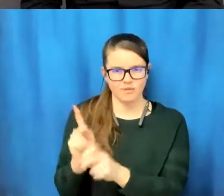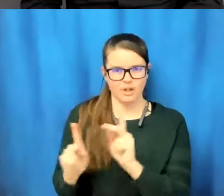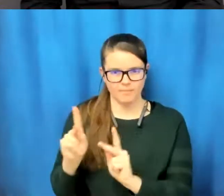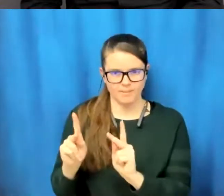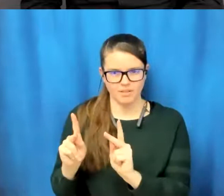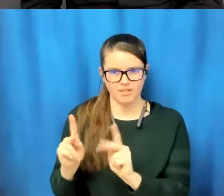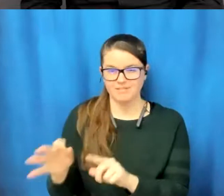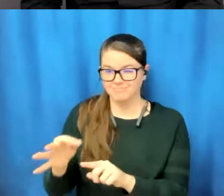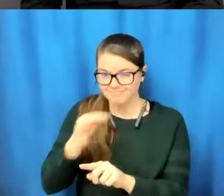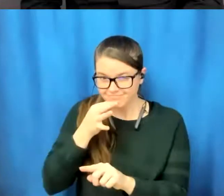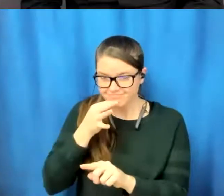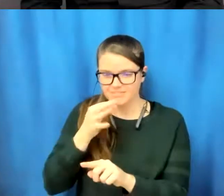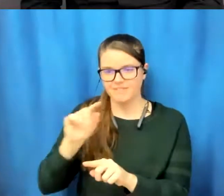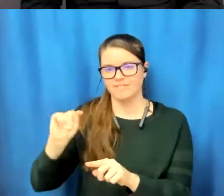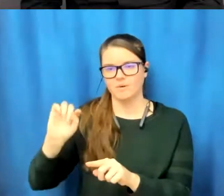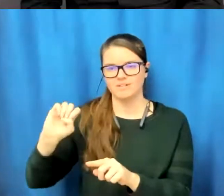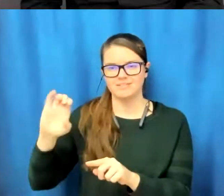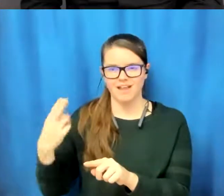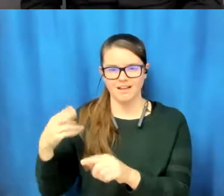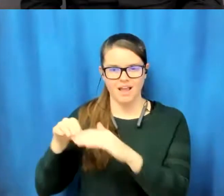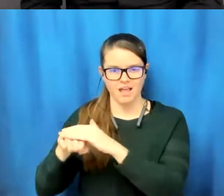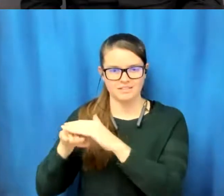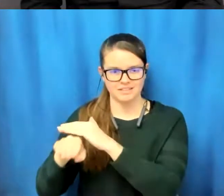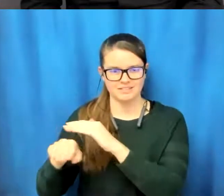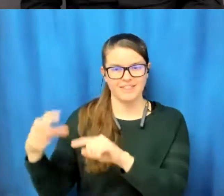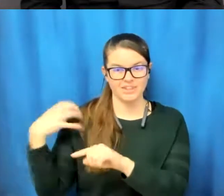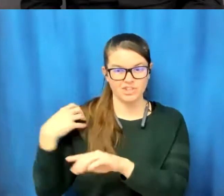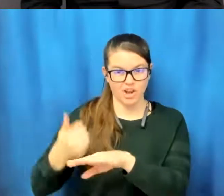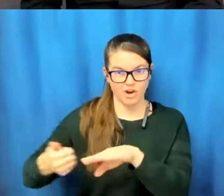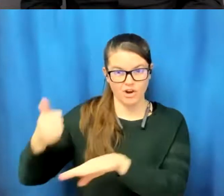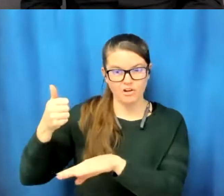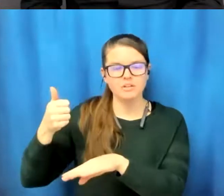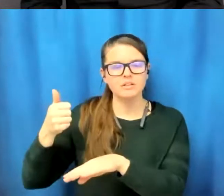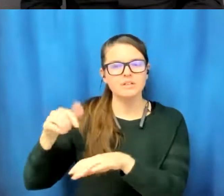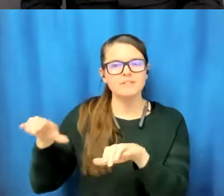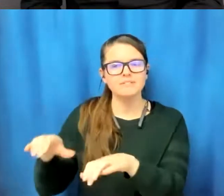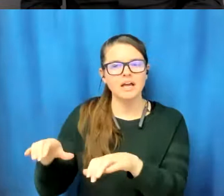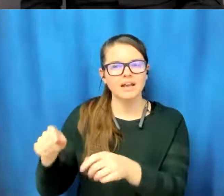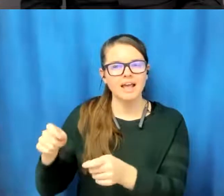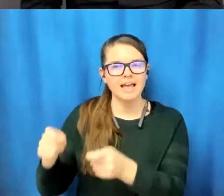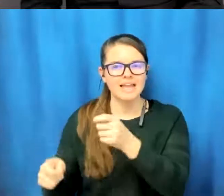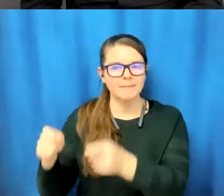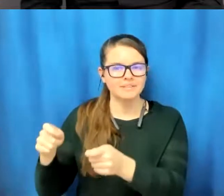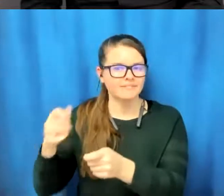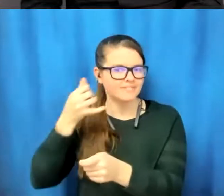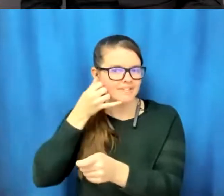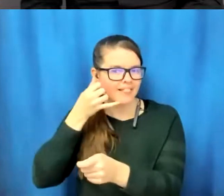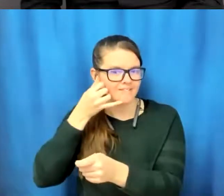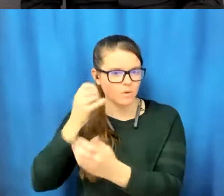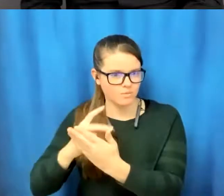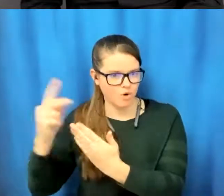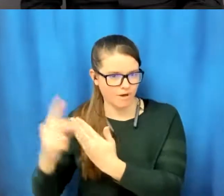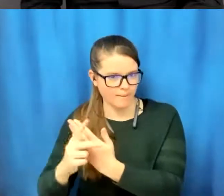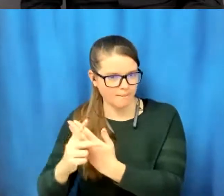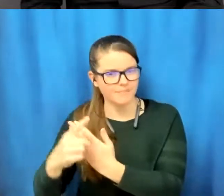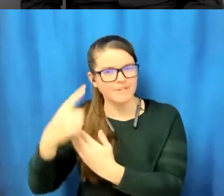tech access. The chair of the employment committee has done the adaptive telephone program for the state